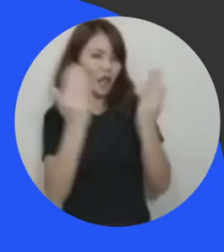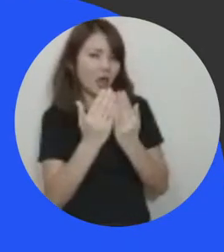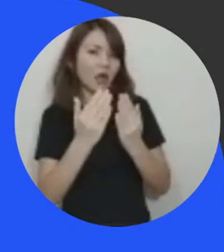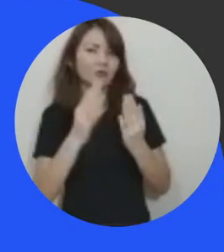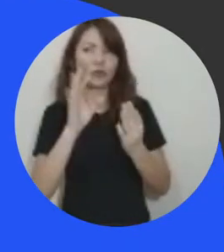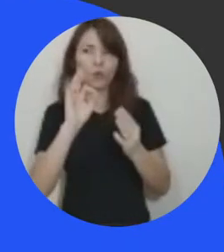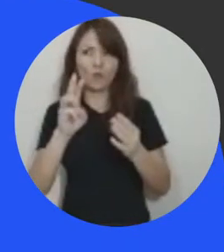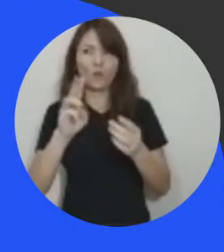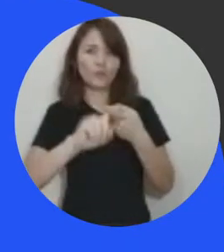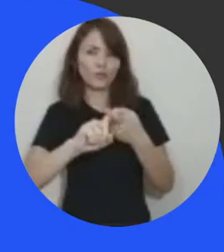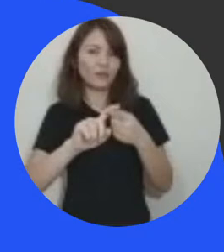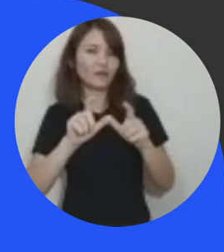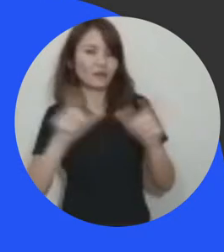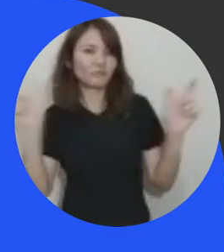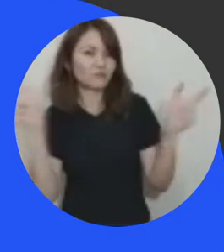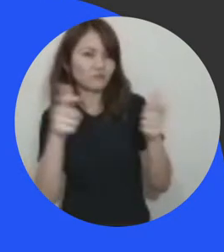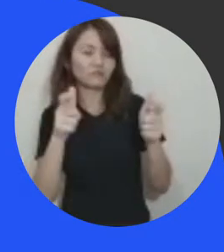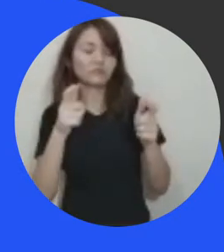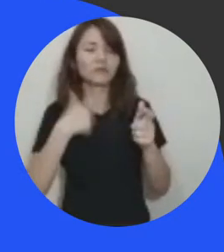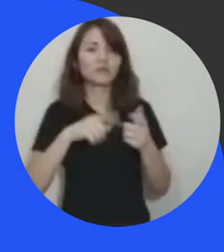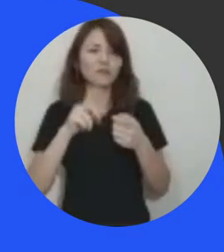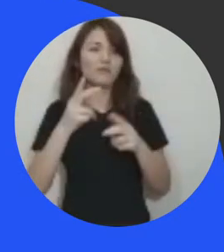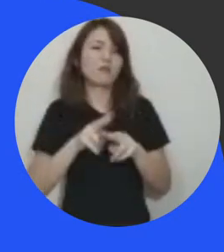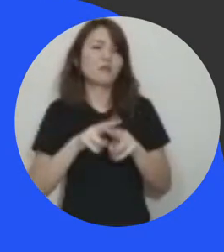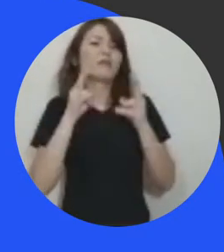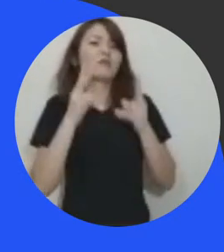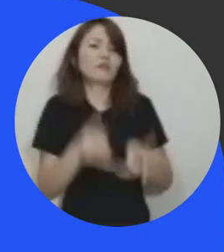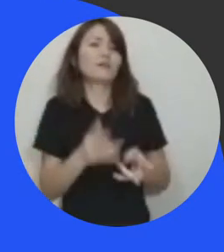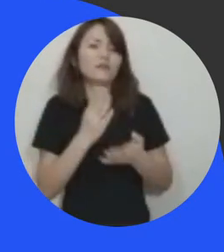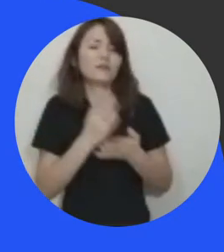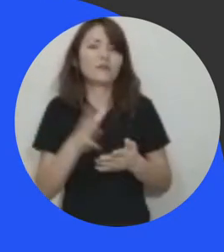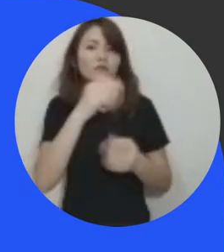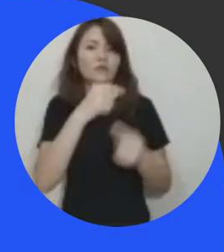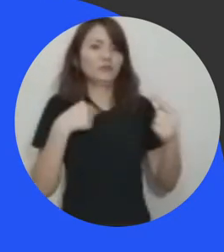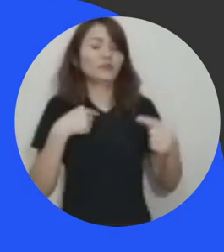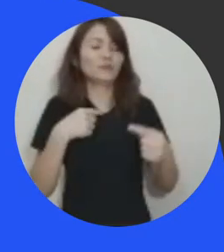thing a lot of families suffer, which is that, you know, inability to go out means